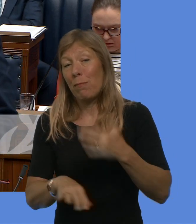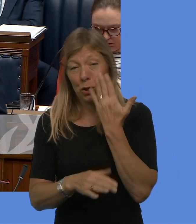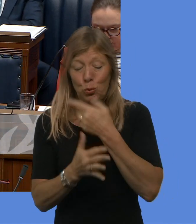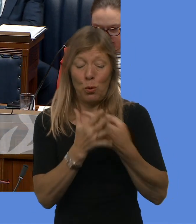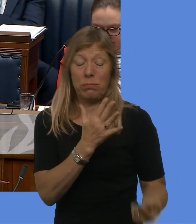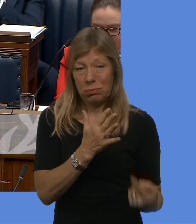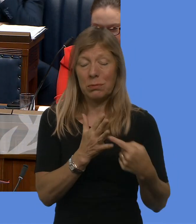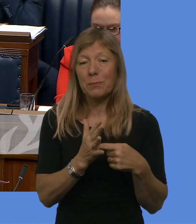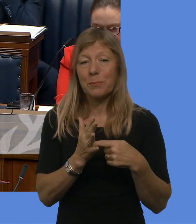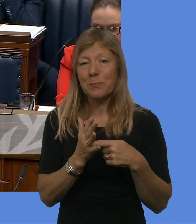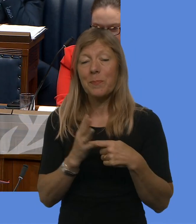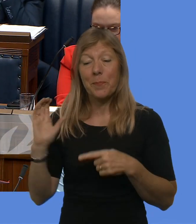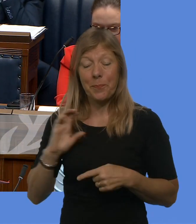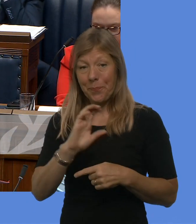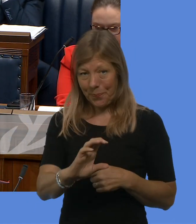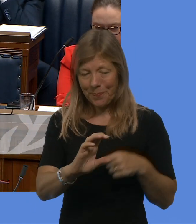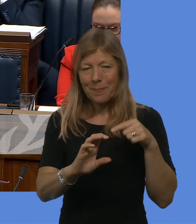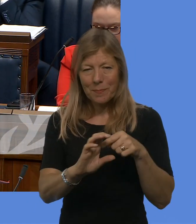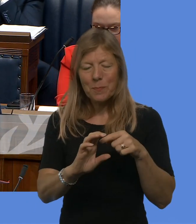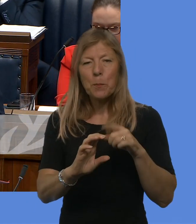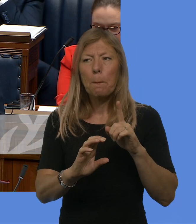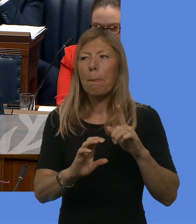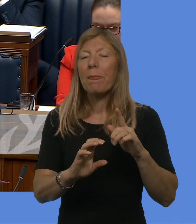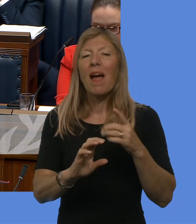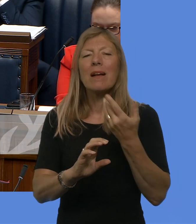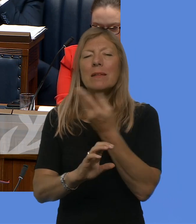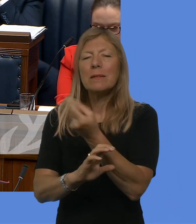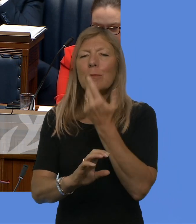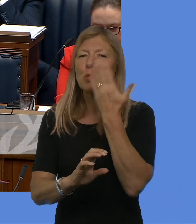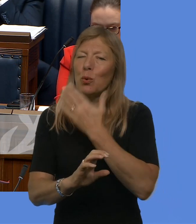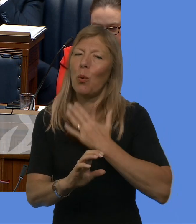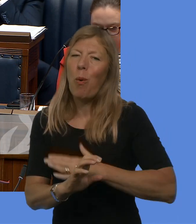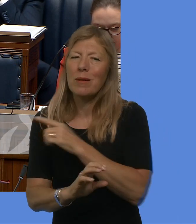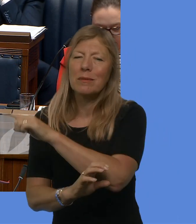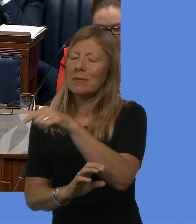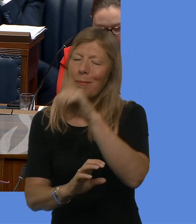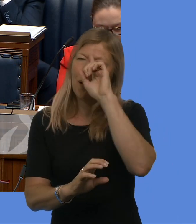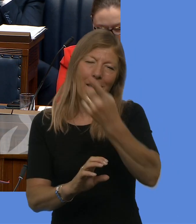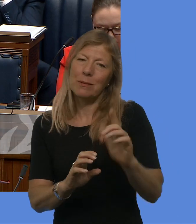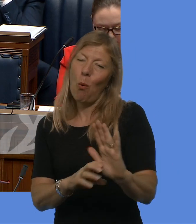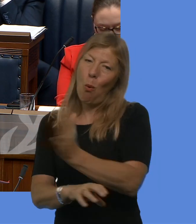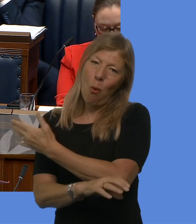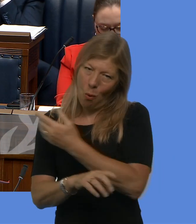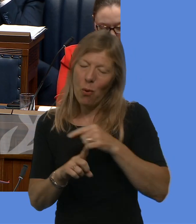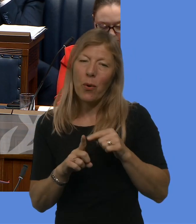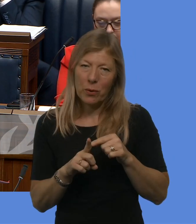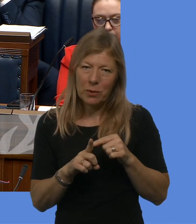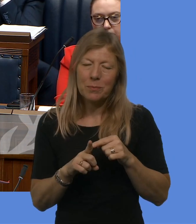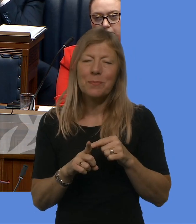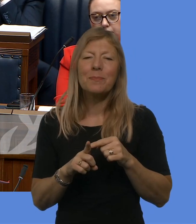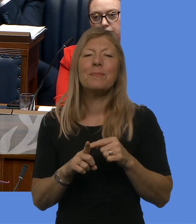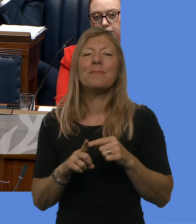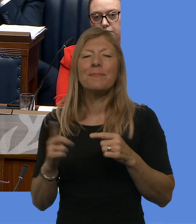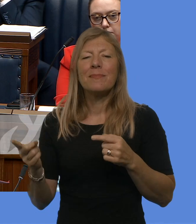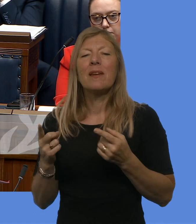is available to progress all other school enhancement projects through the design and planning to the pre-tender stage.